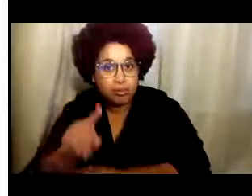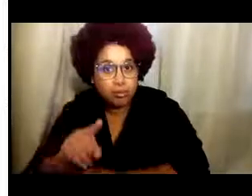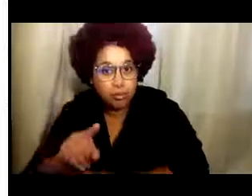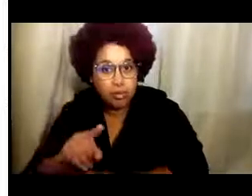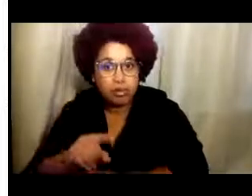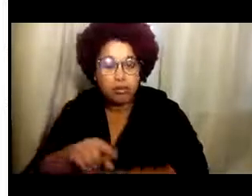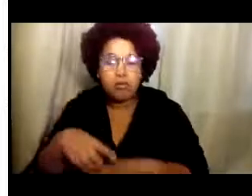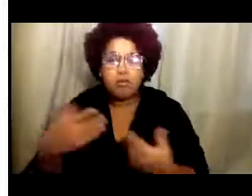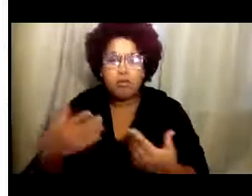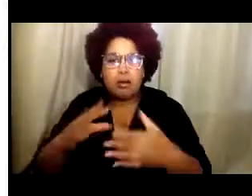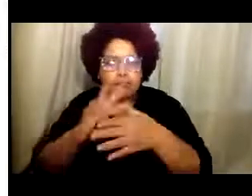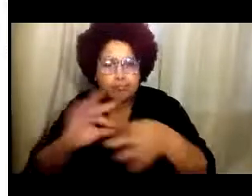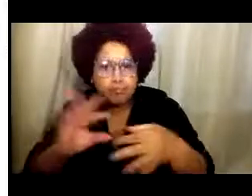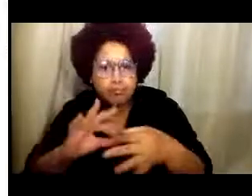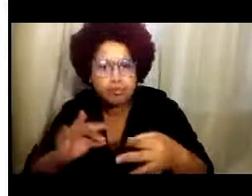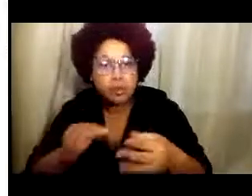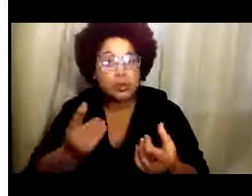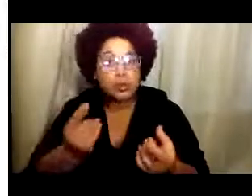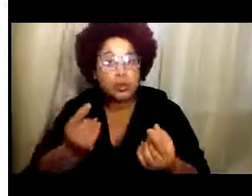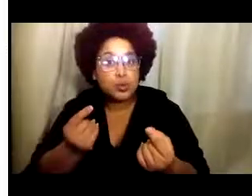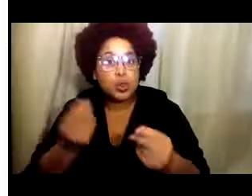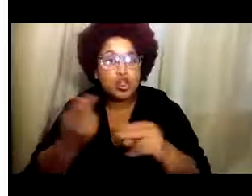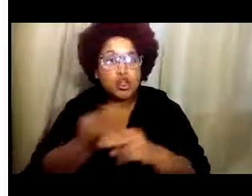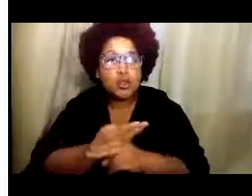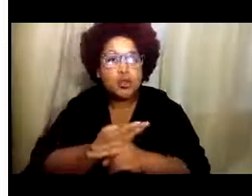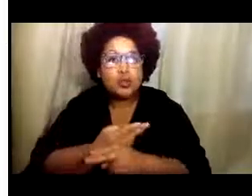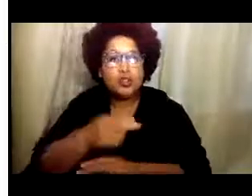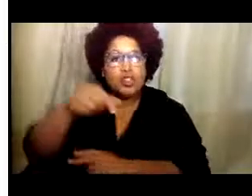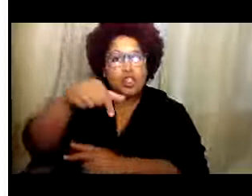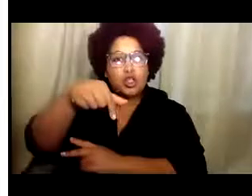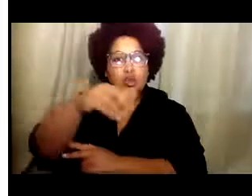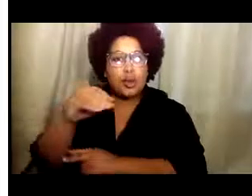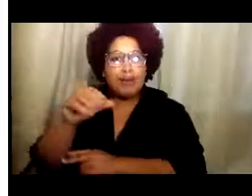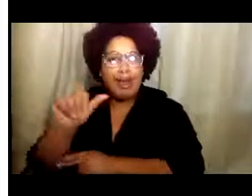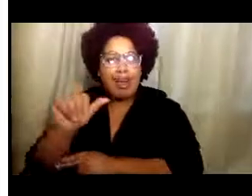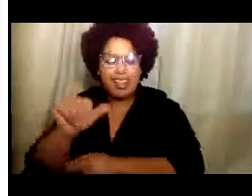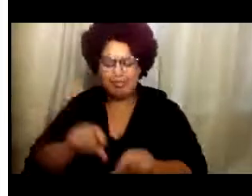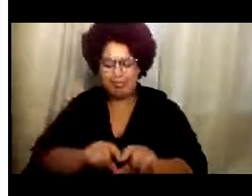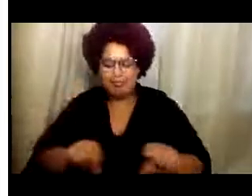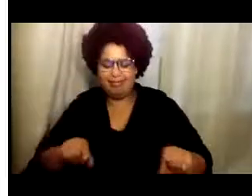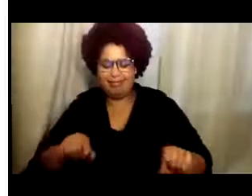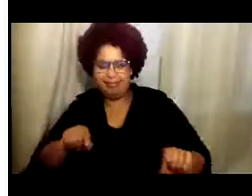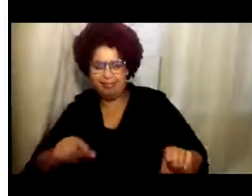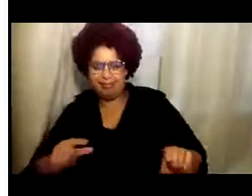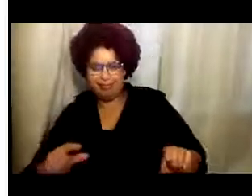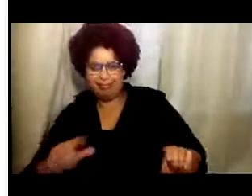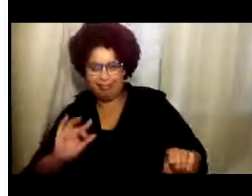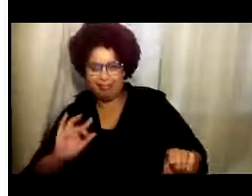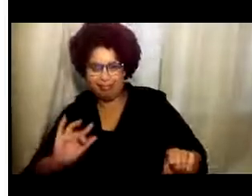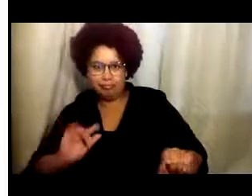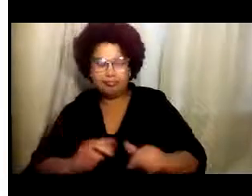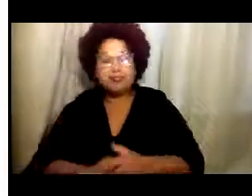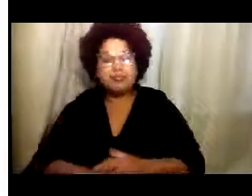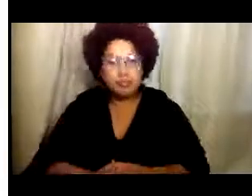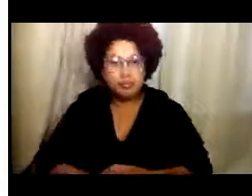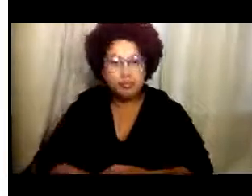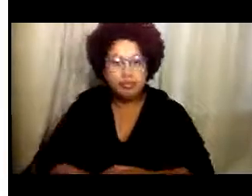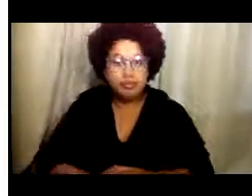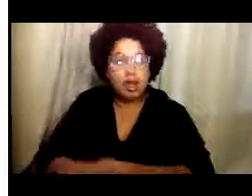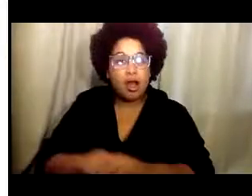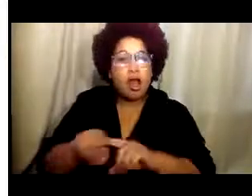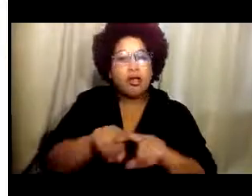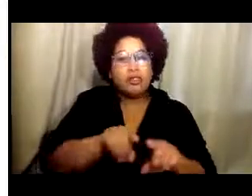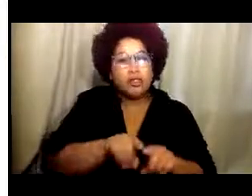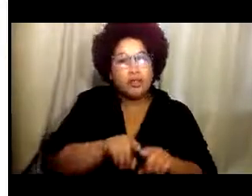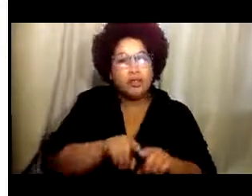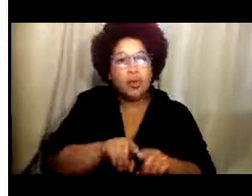or provide a comment, please use the Q&A feature at the bottom of your screen. We also ask that you indicate at the bottom